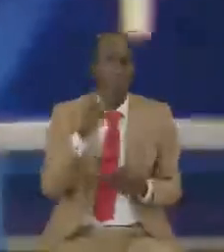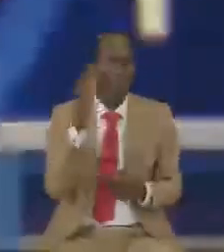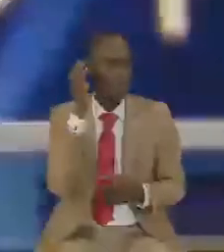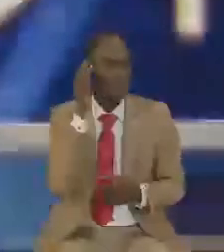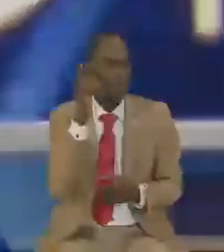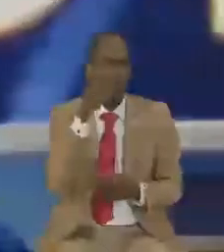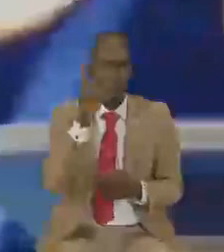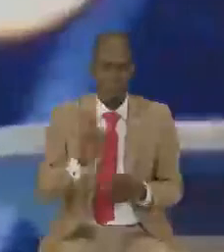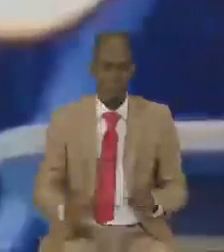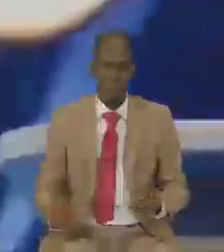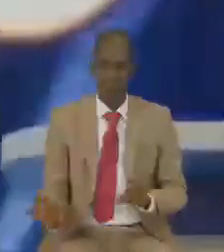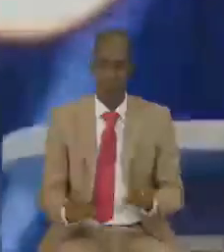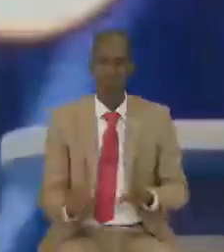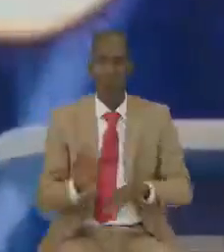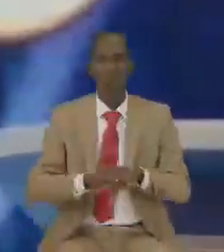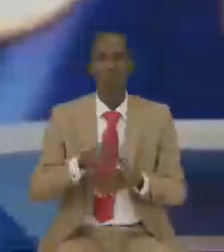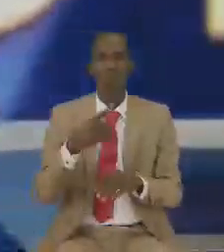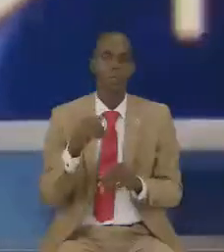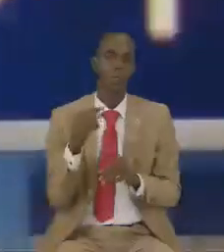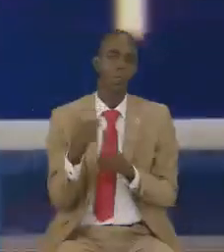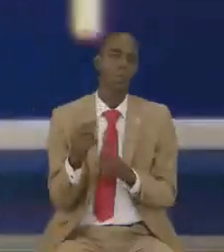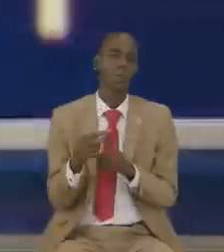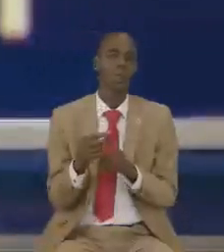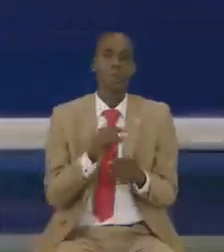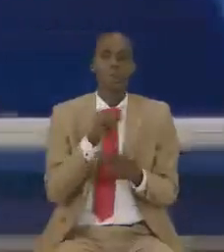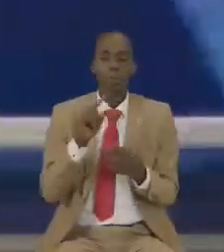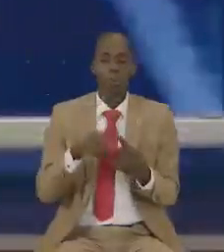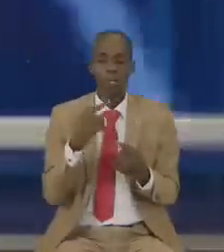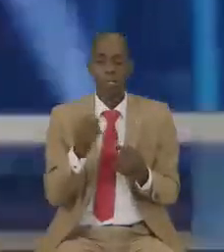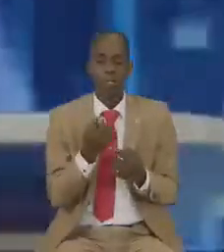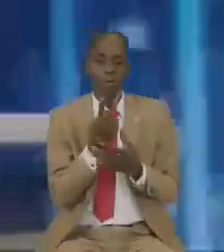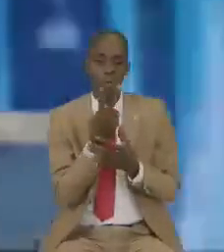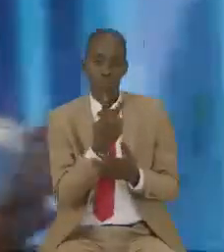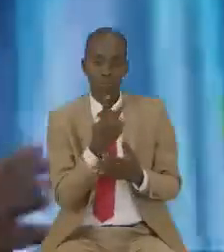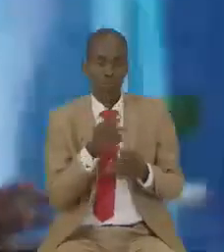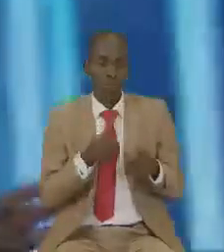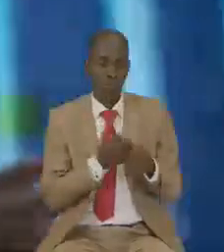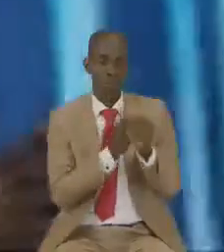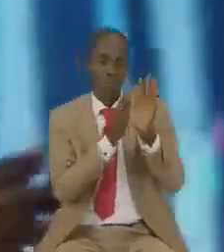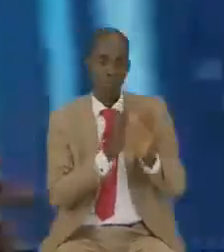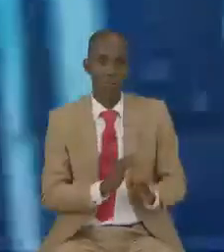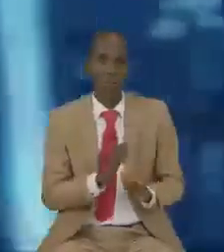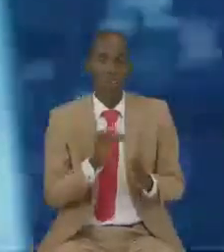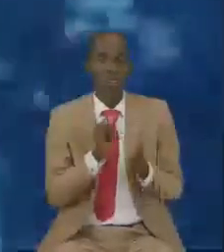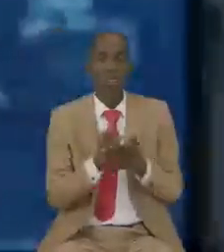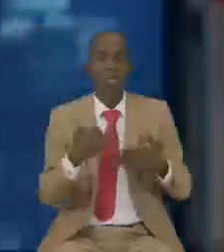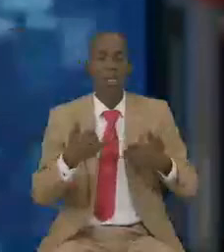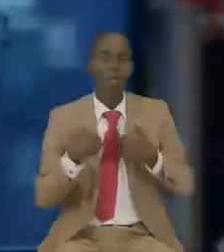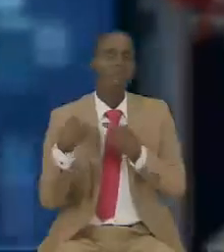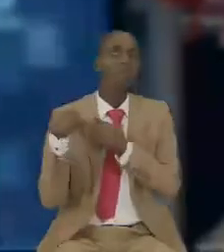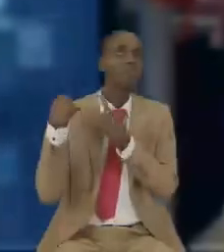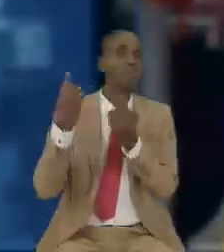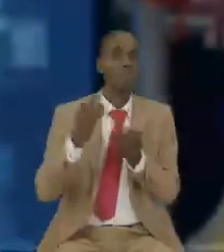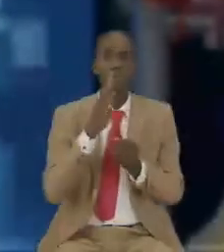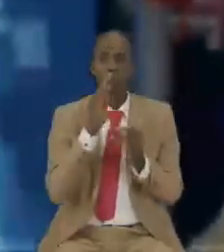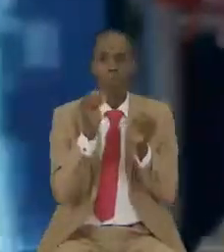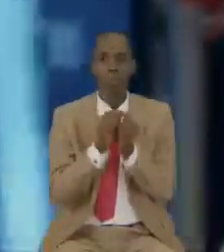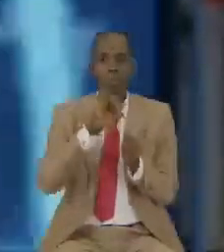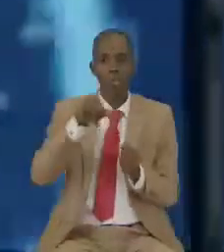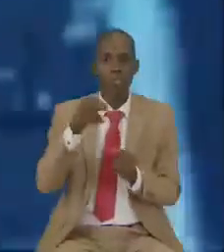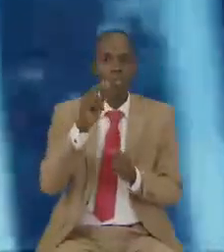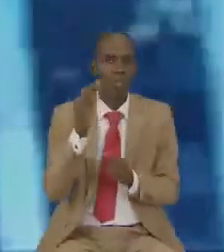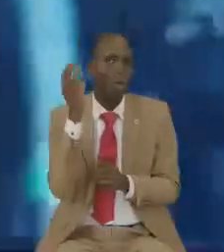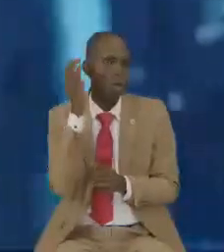act on the message. When those disciples that had been with John, they heard. They didn't